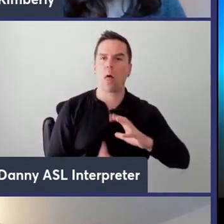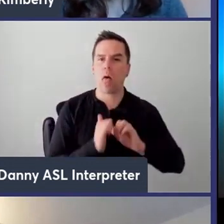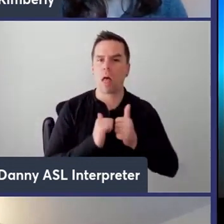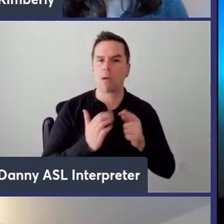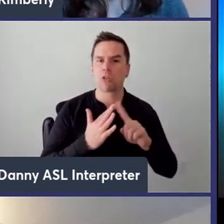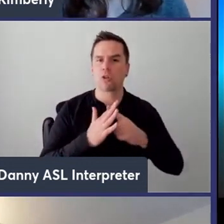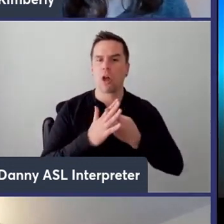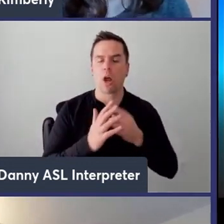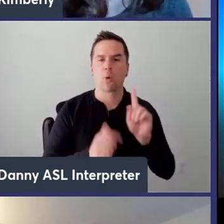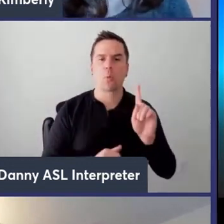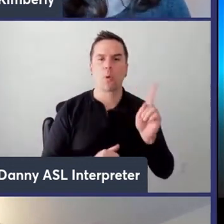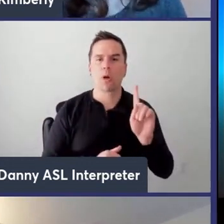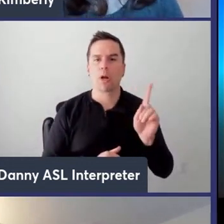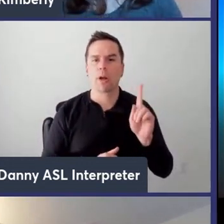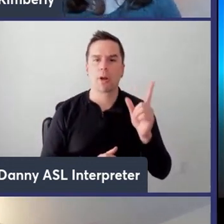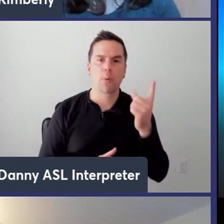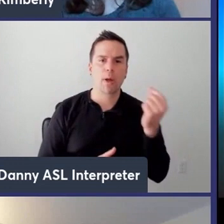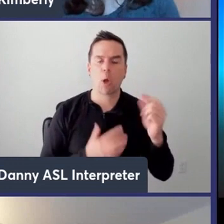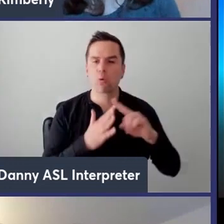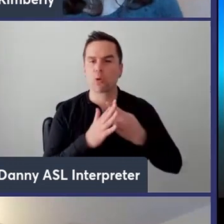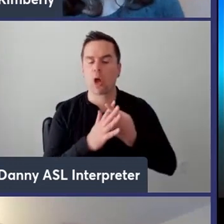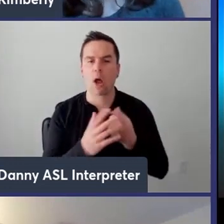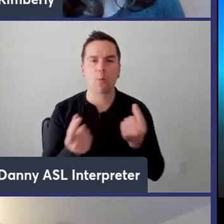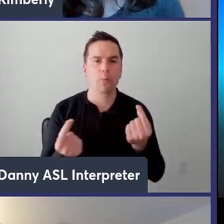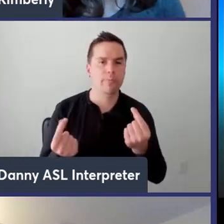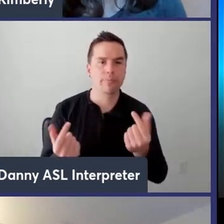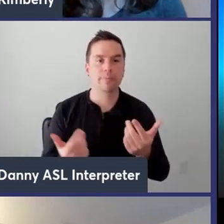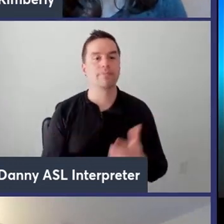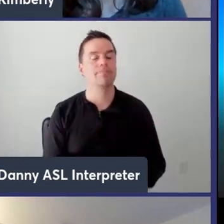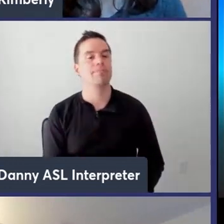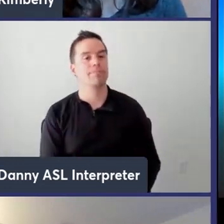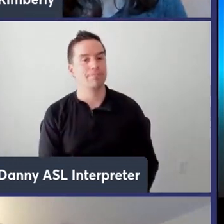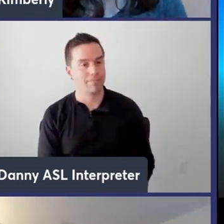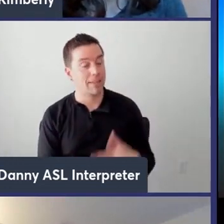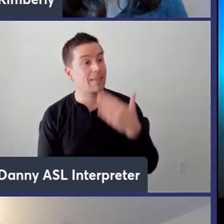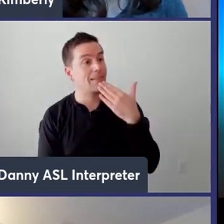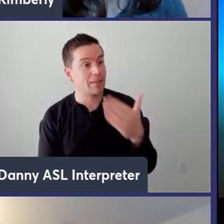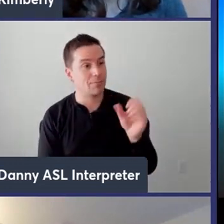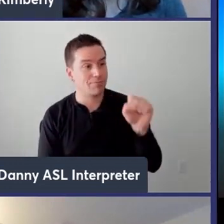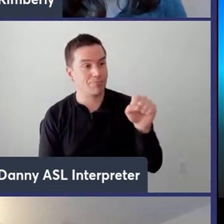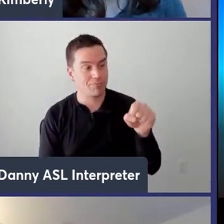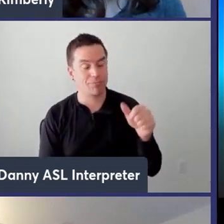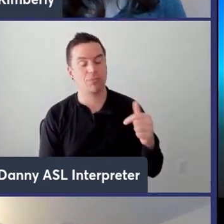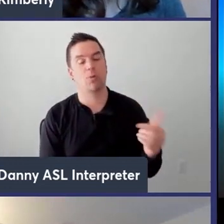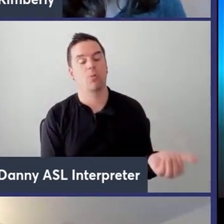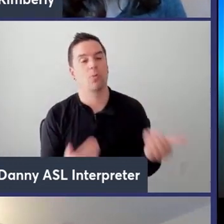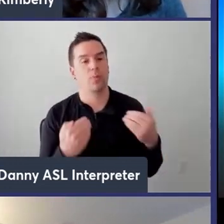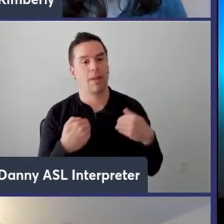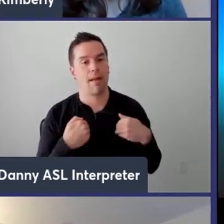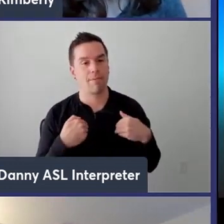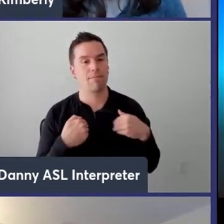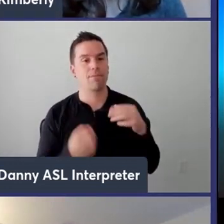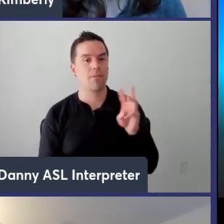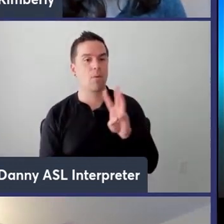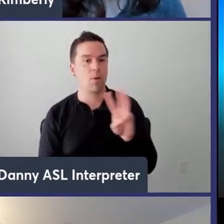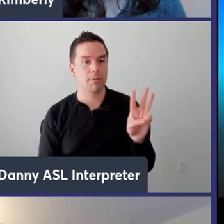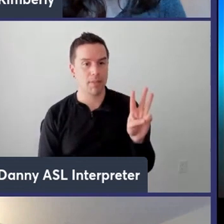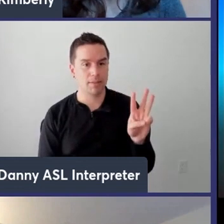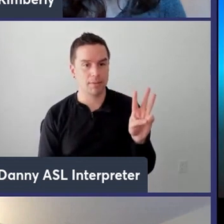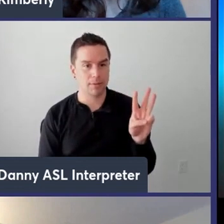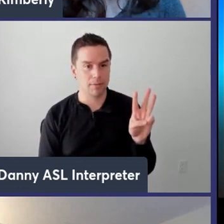Where should I go? Yeah, thanks for that. We have our webpage,